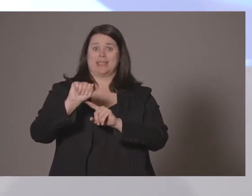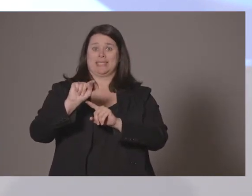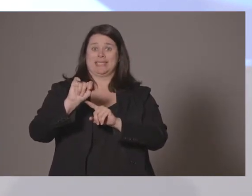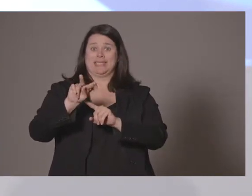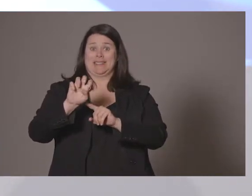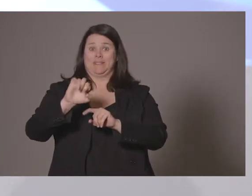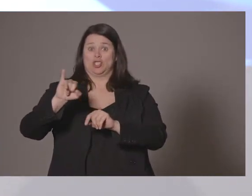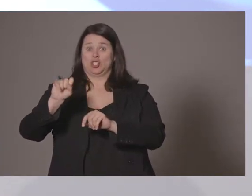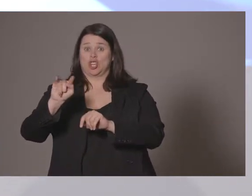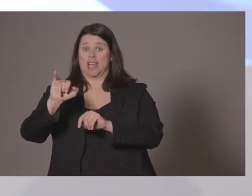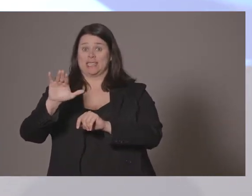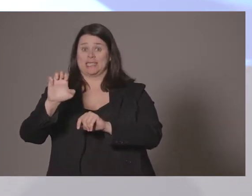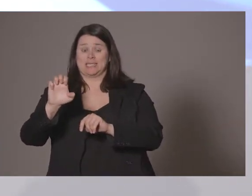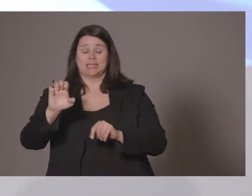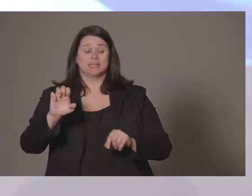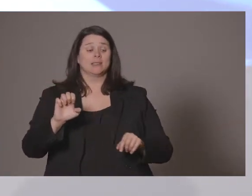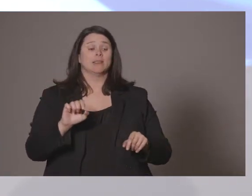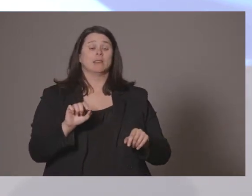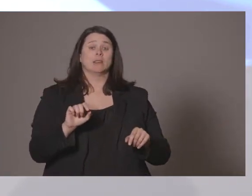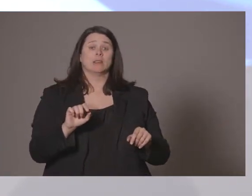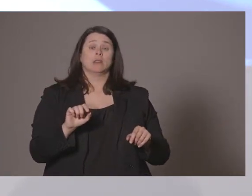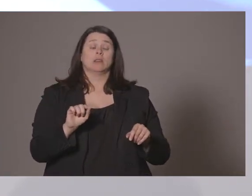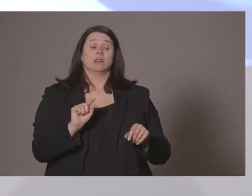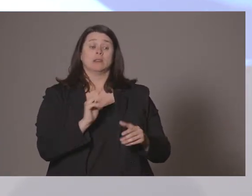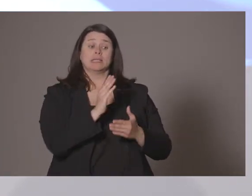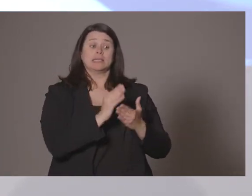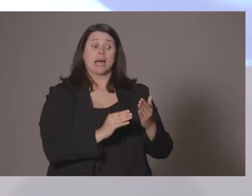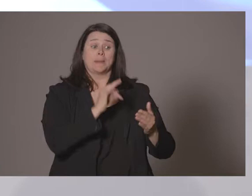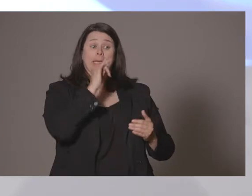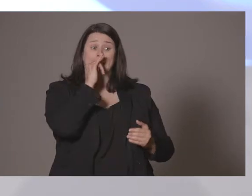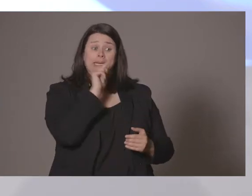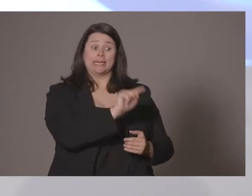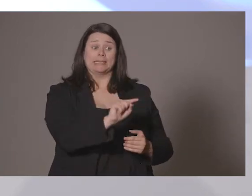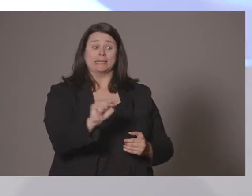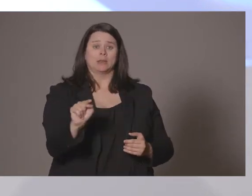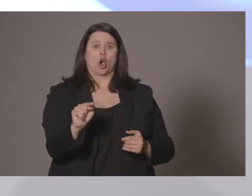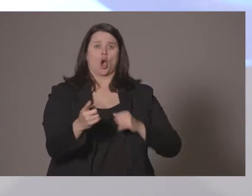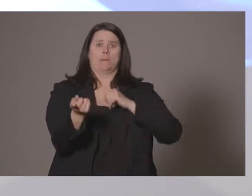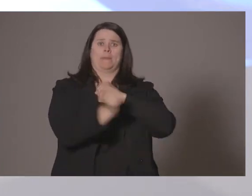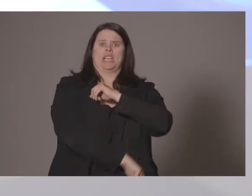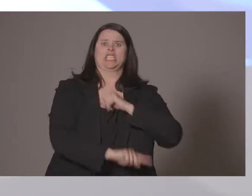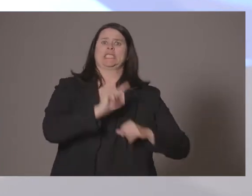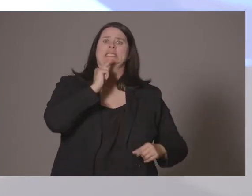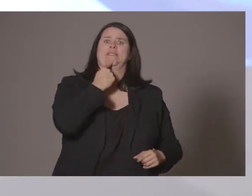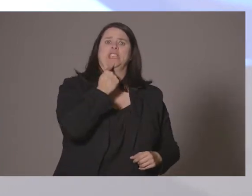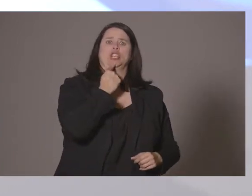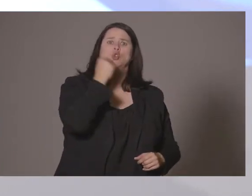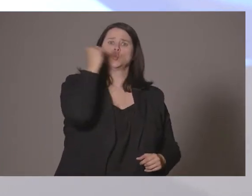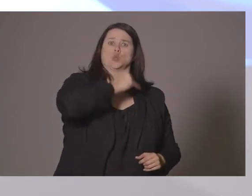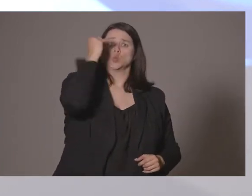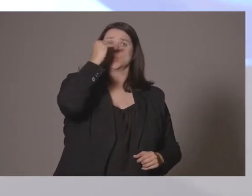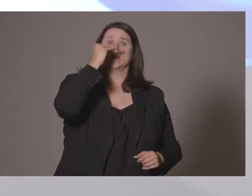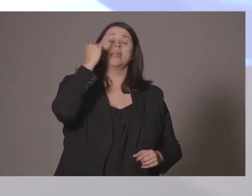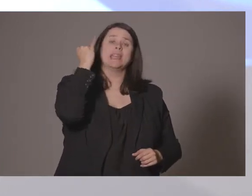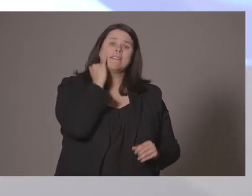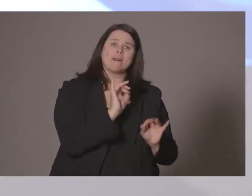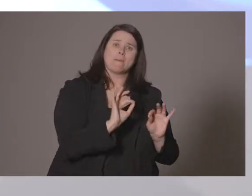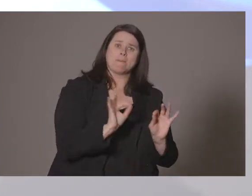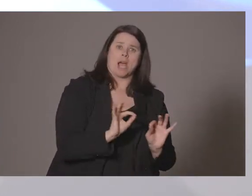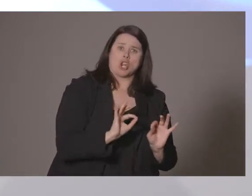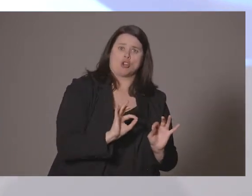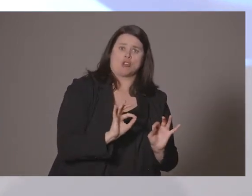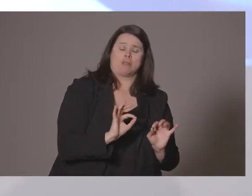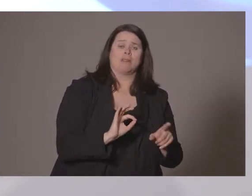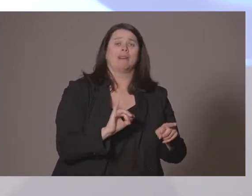punished more severely for minor crimes when they are Black or